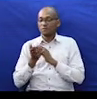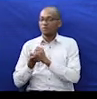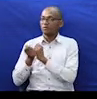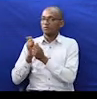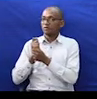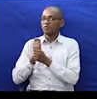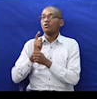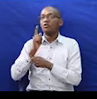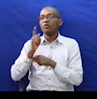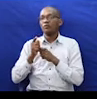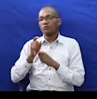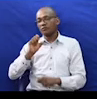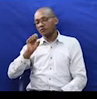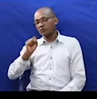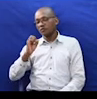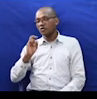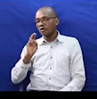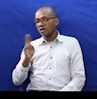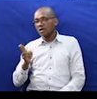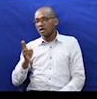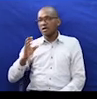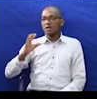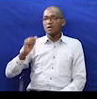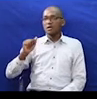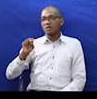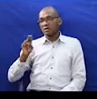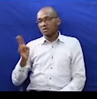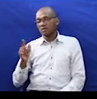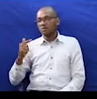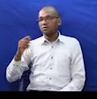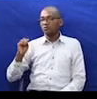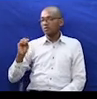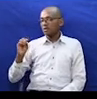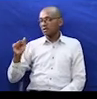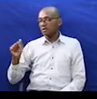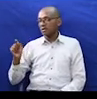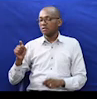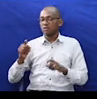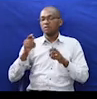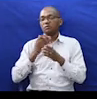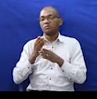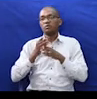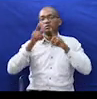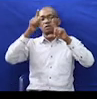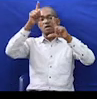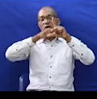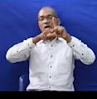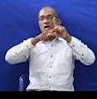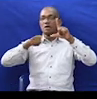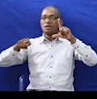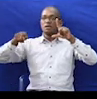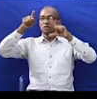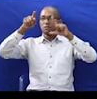of sine, cosine, and the tangent to work through right angles, triangles. So you can find